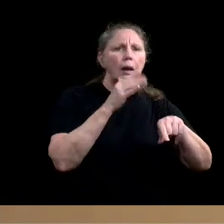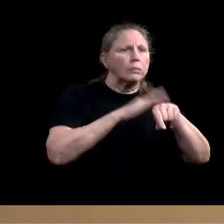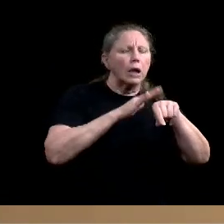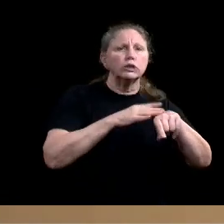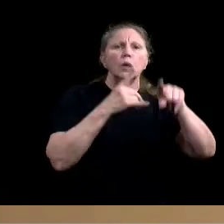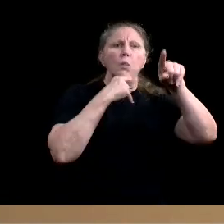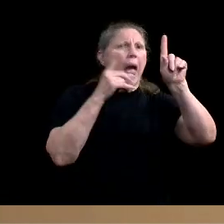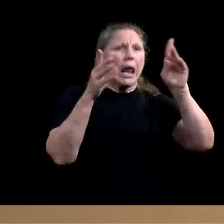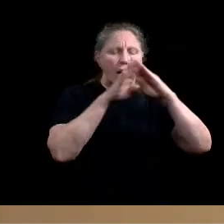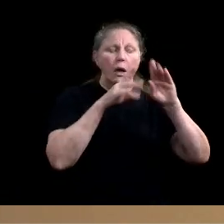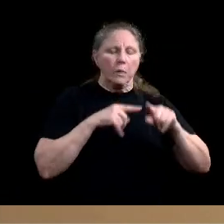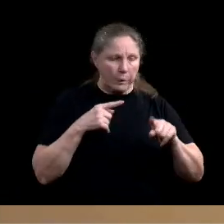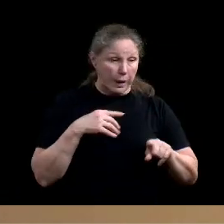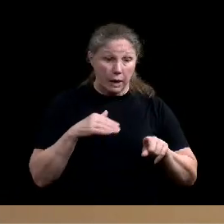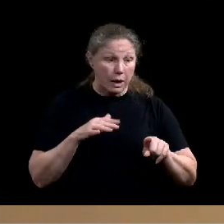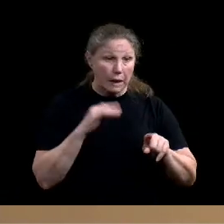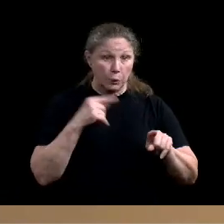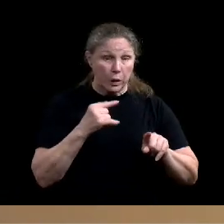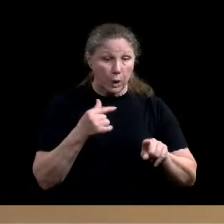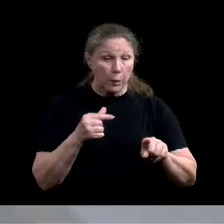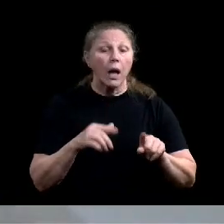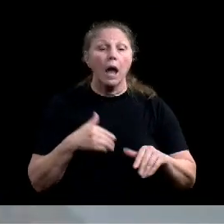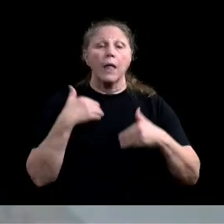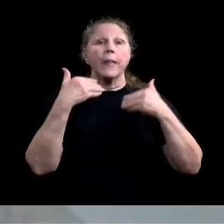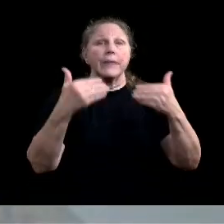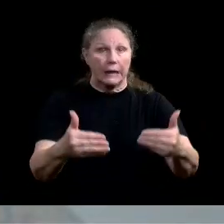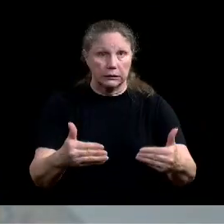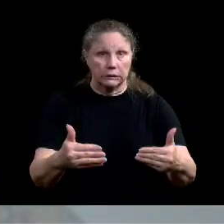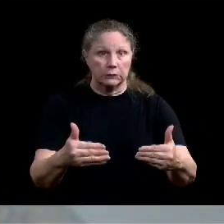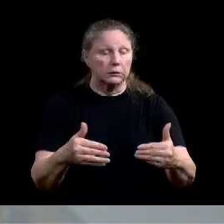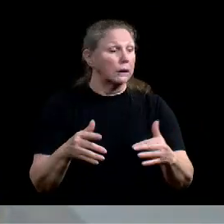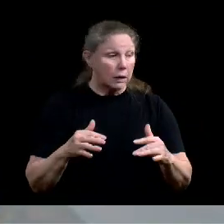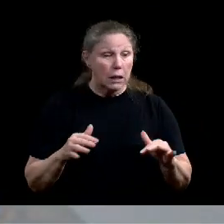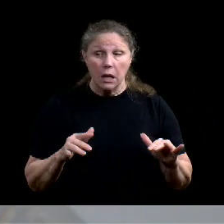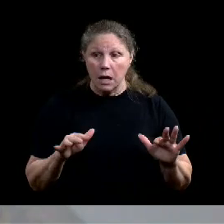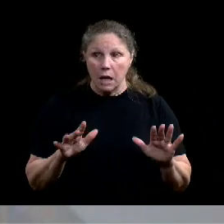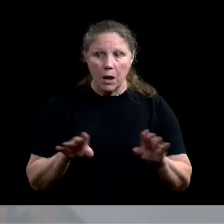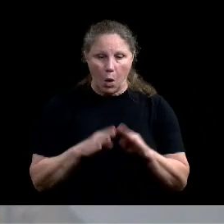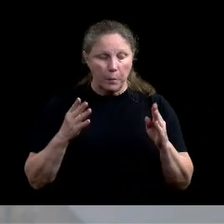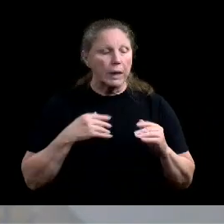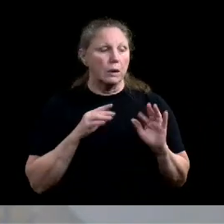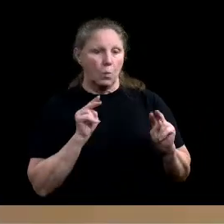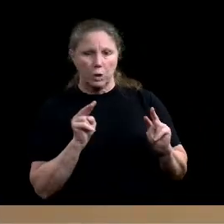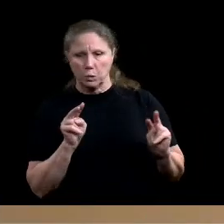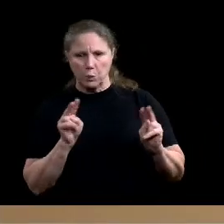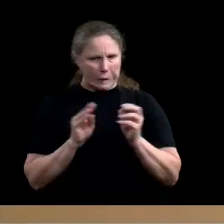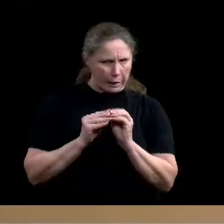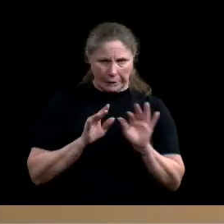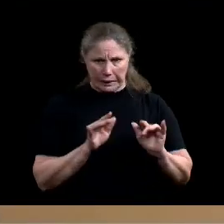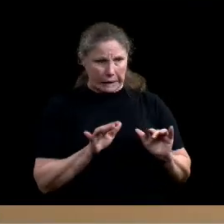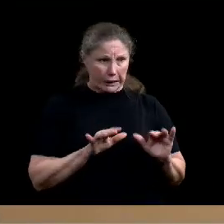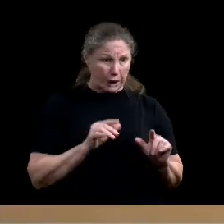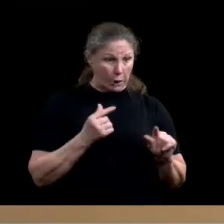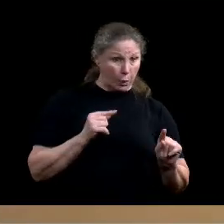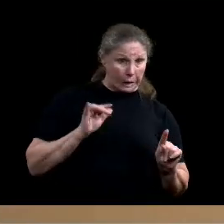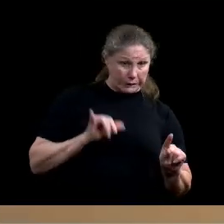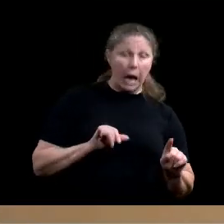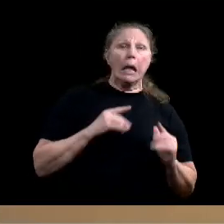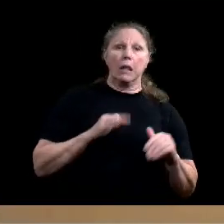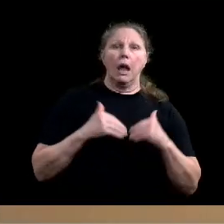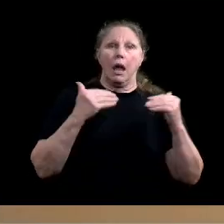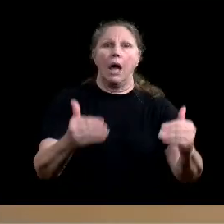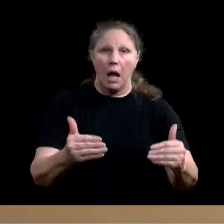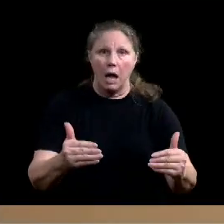next gate and open up more businesses and more activities, so that you take a slow approach. And the 14 days is